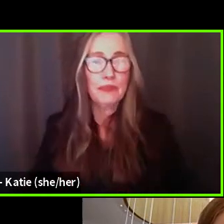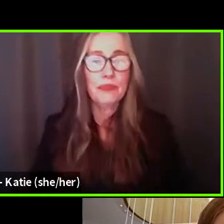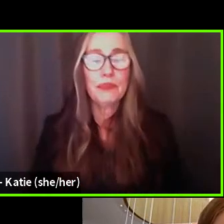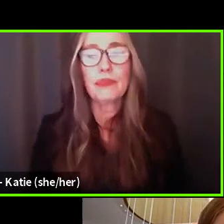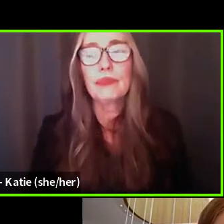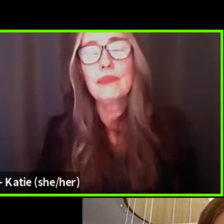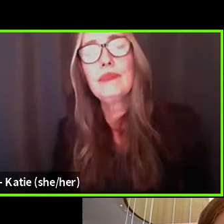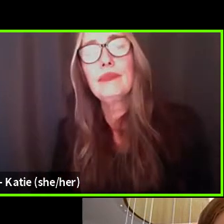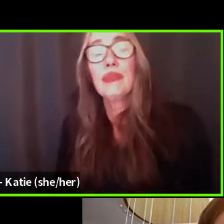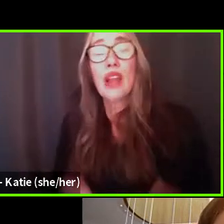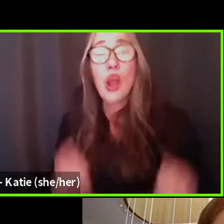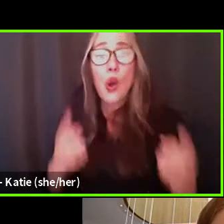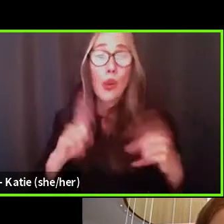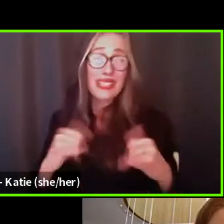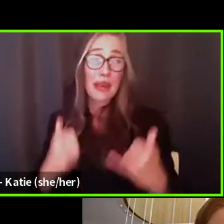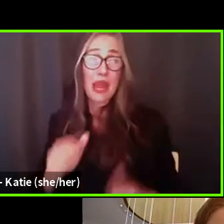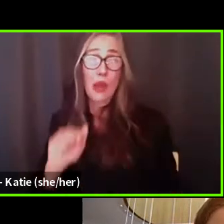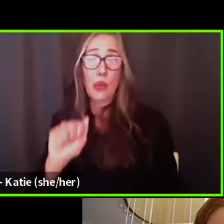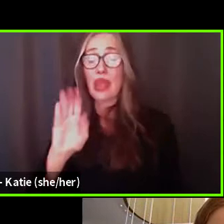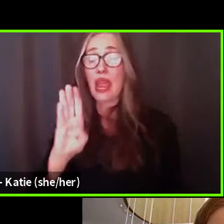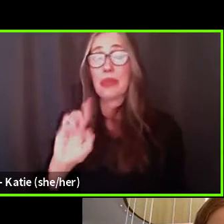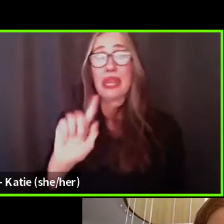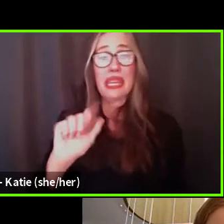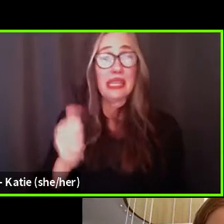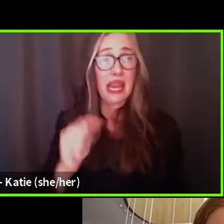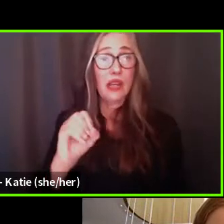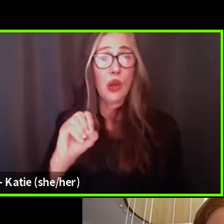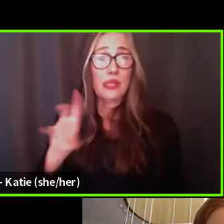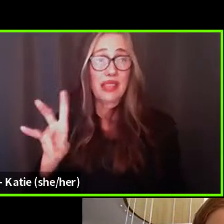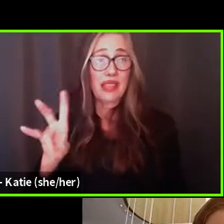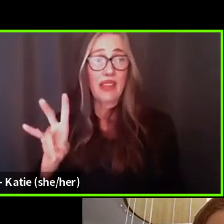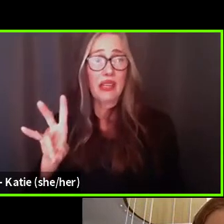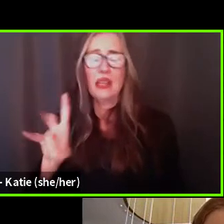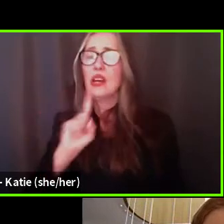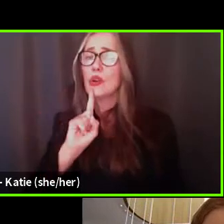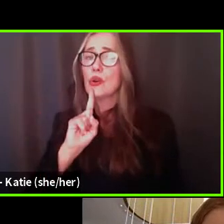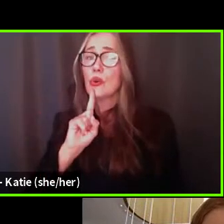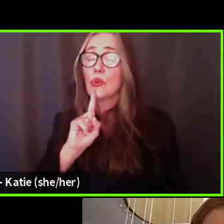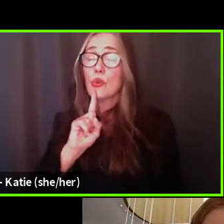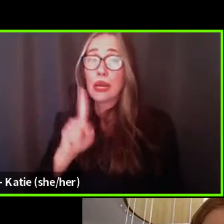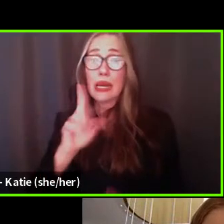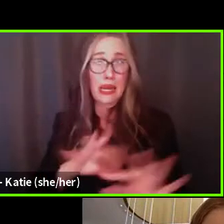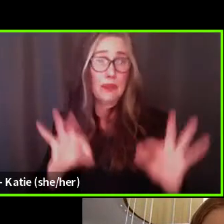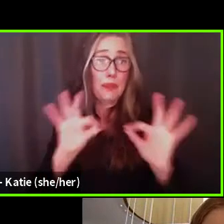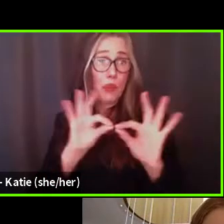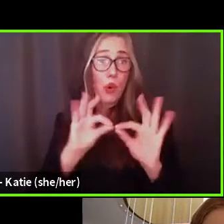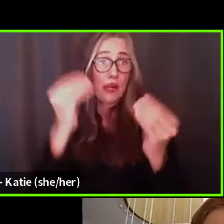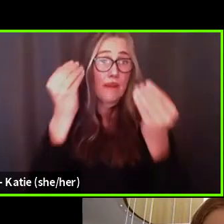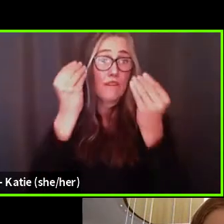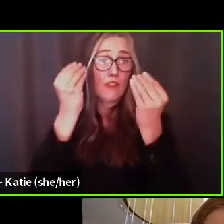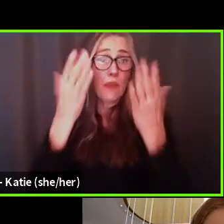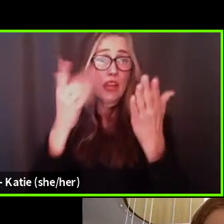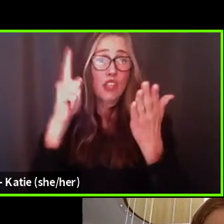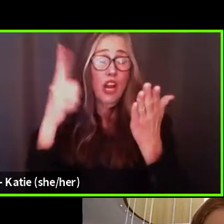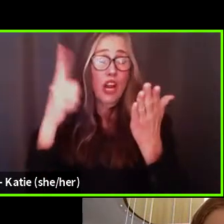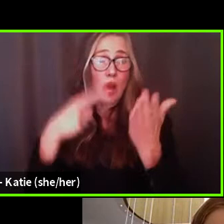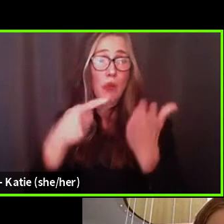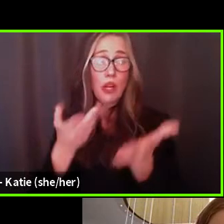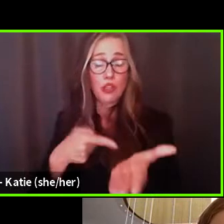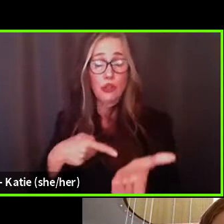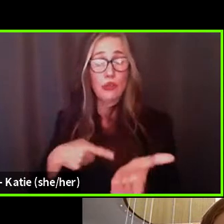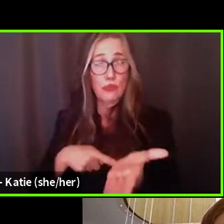ab1007 um i wanted to uplift a really important piece that we are taking a